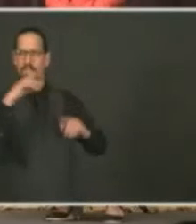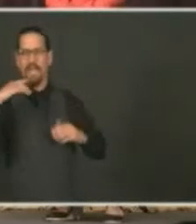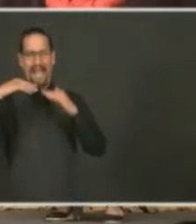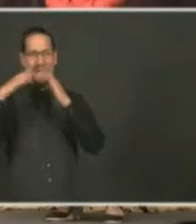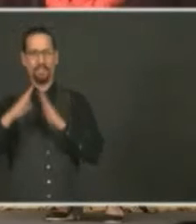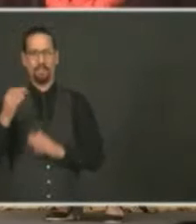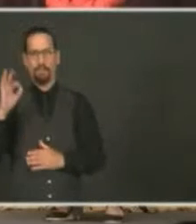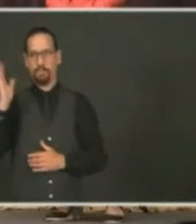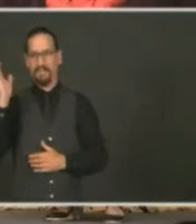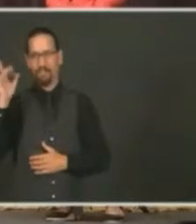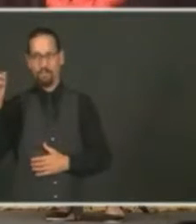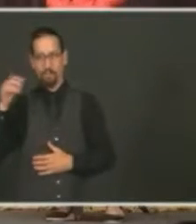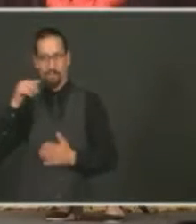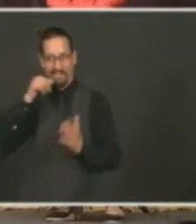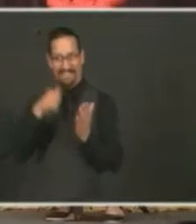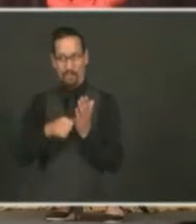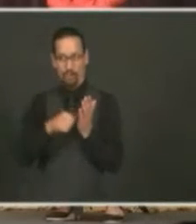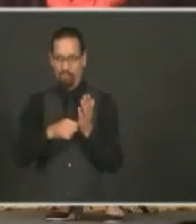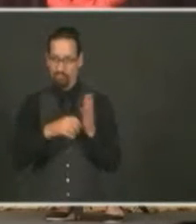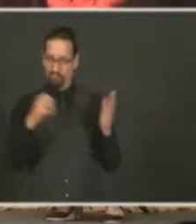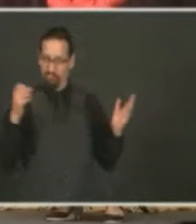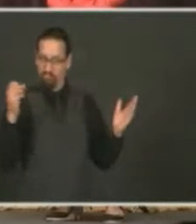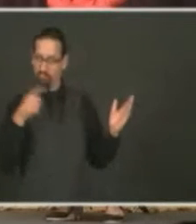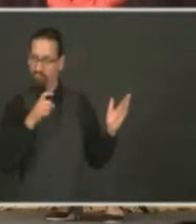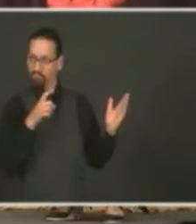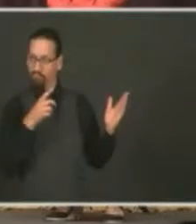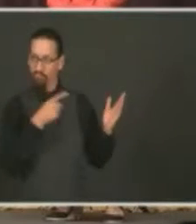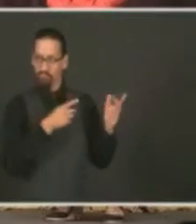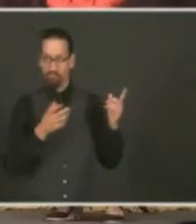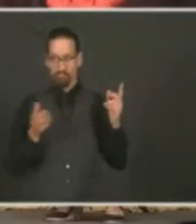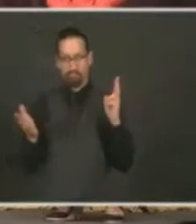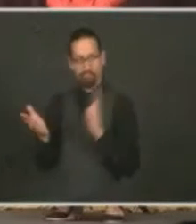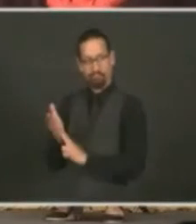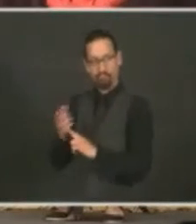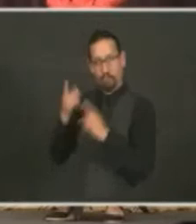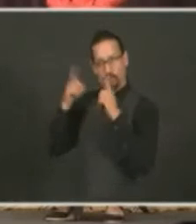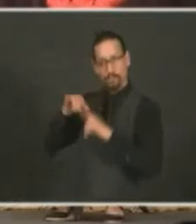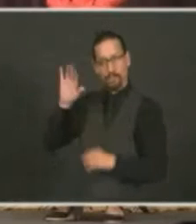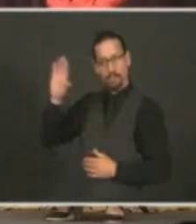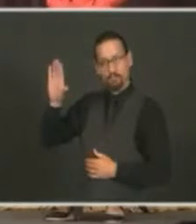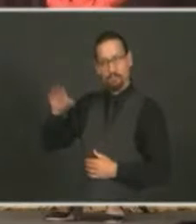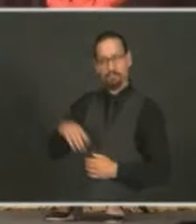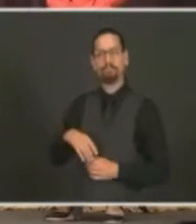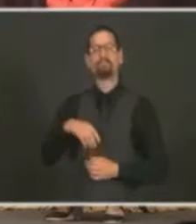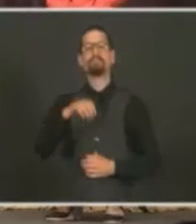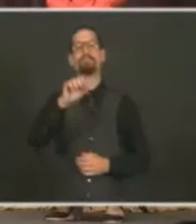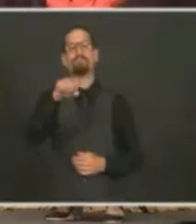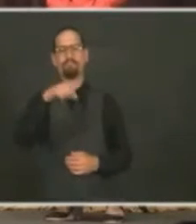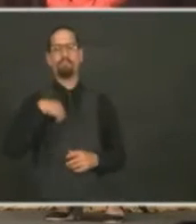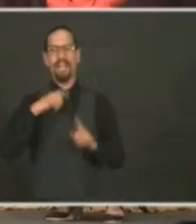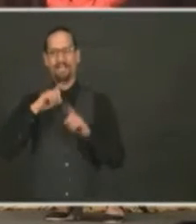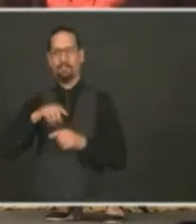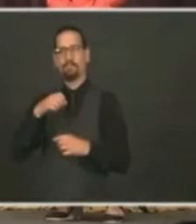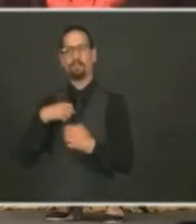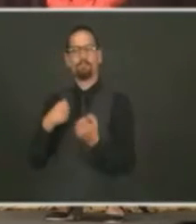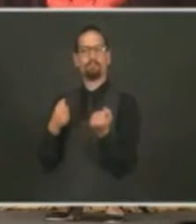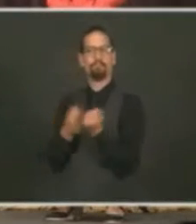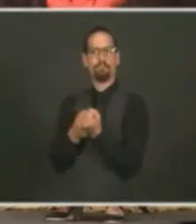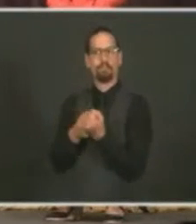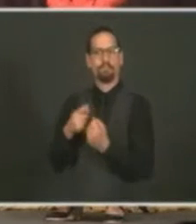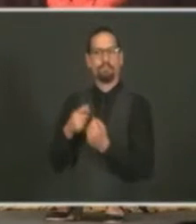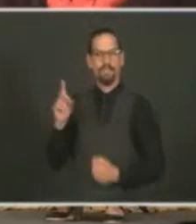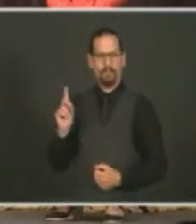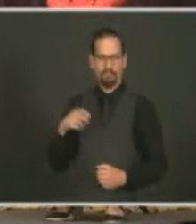Yeah. So He's a Democrat. I support Democrats. It's also good to see Mr. Smiley once again. We haven't seen him in a while. But just final question: what is your